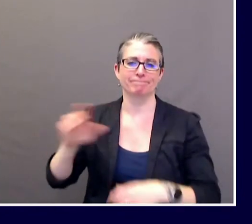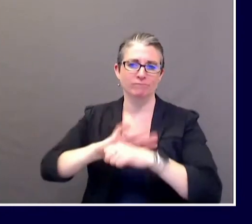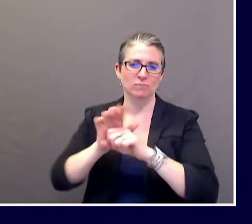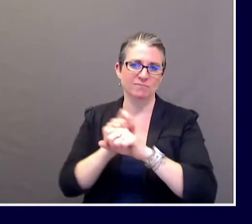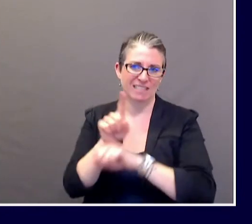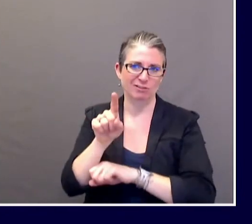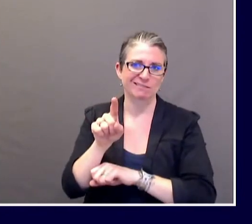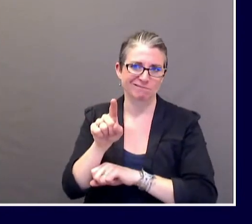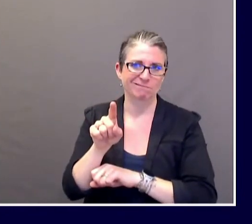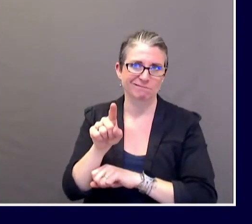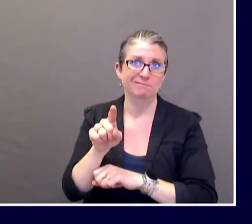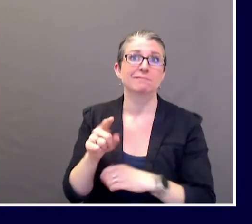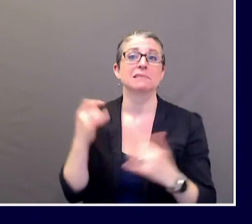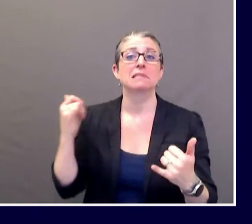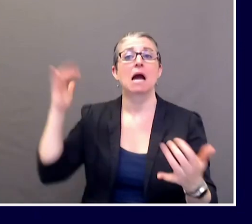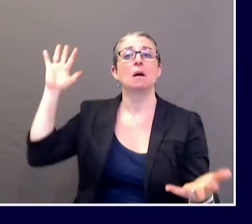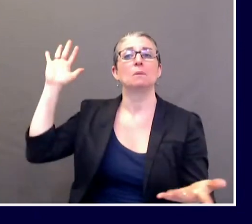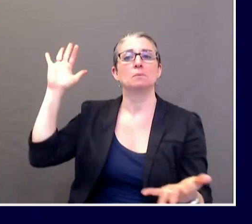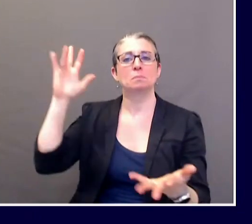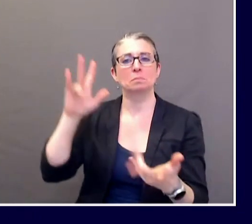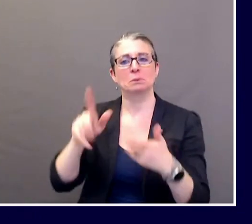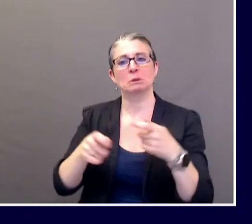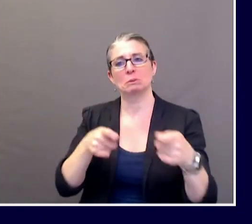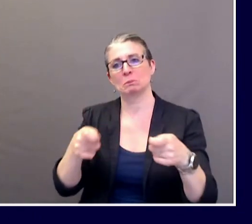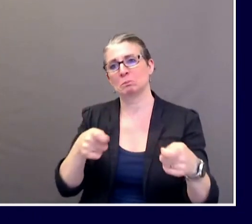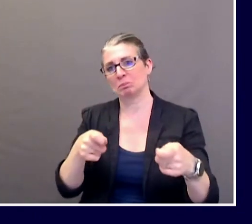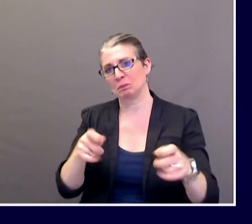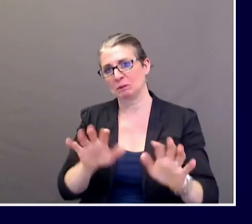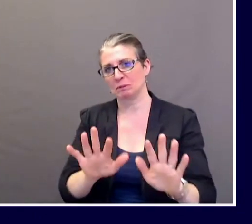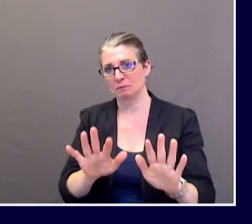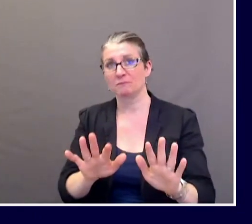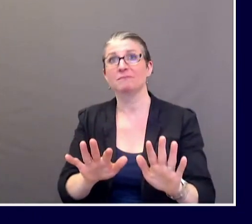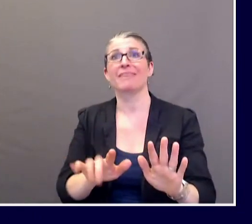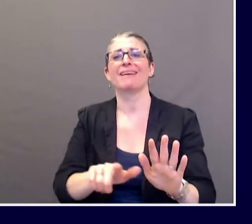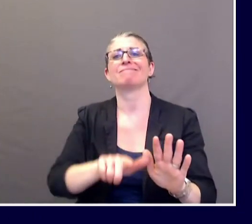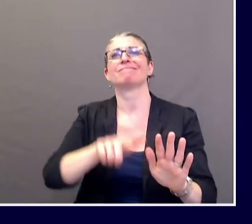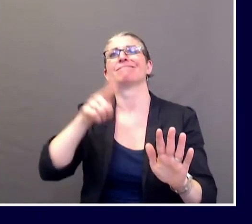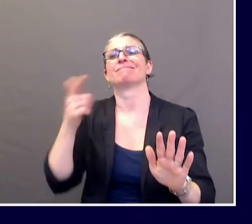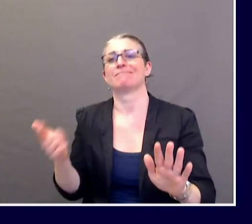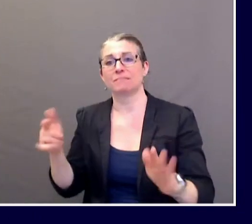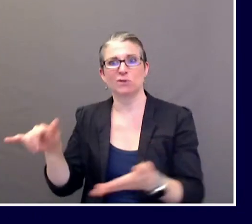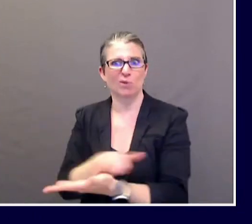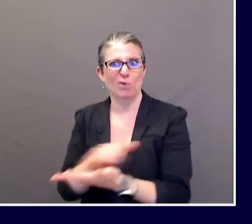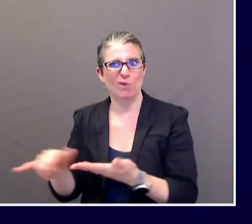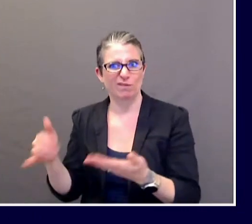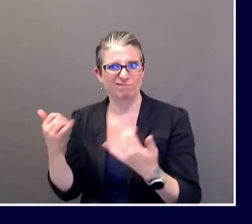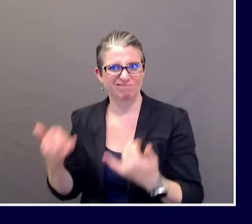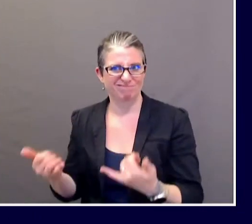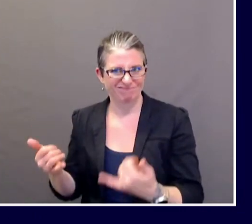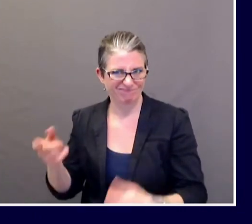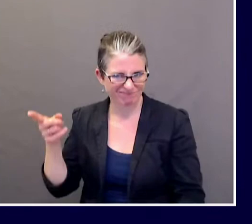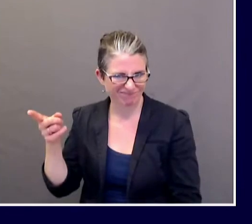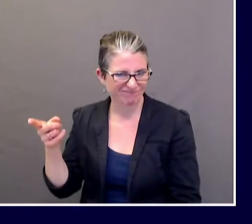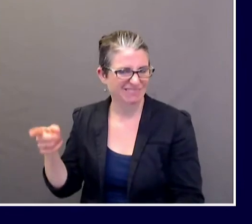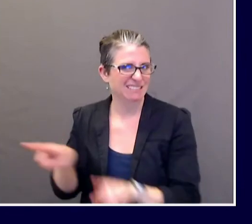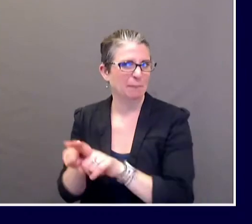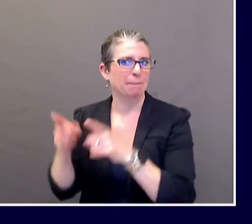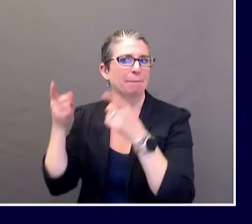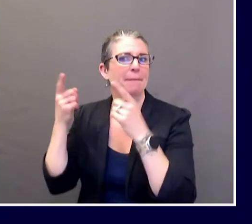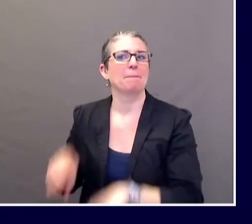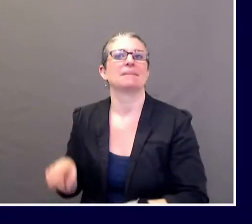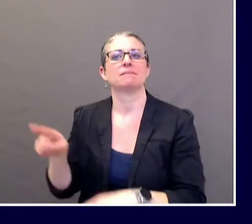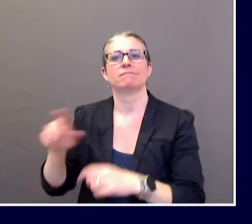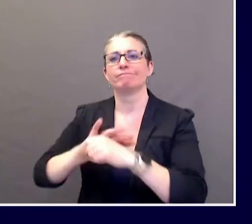option of putting a state on the you now must test or quarantine list as sort of